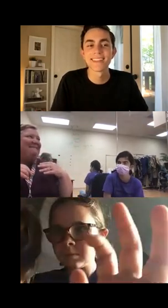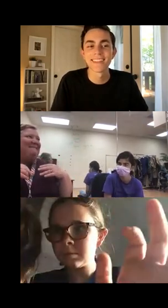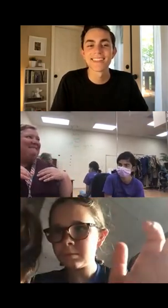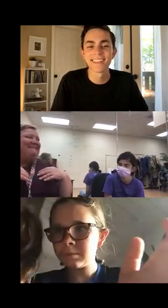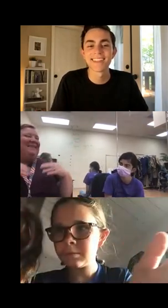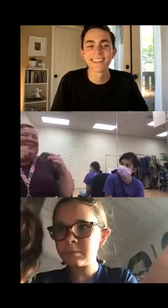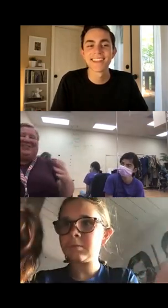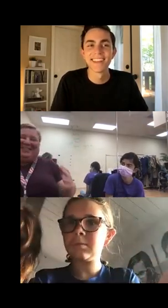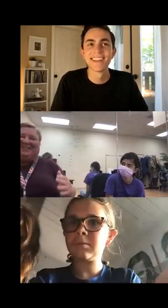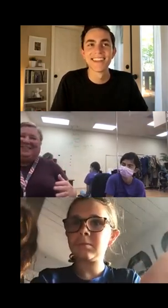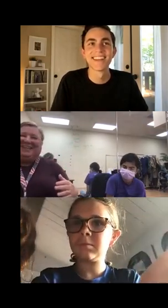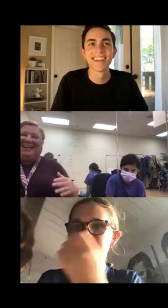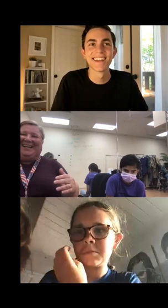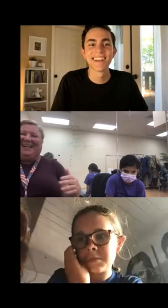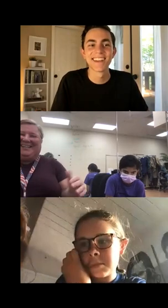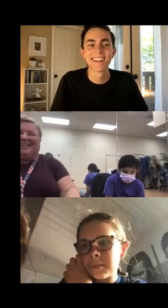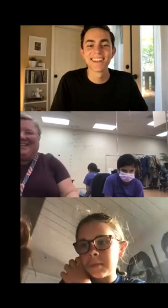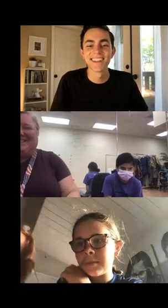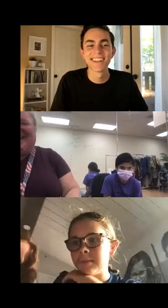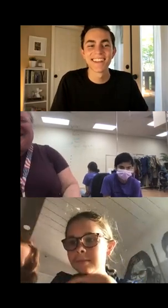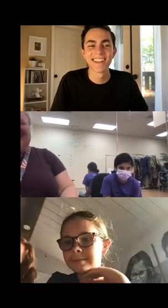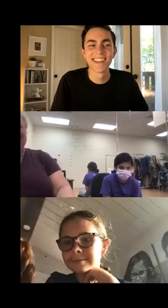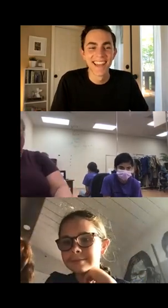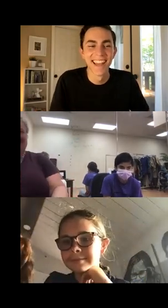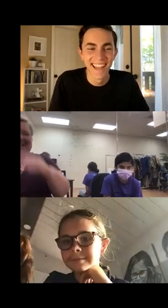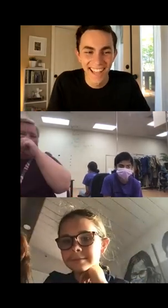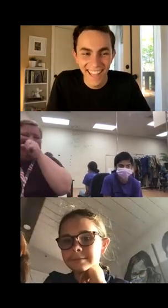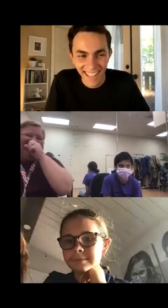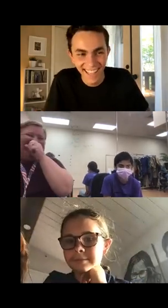you. Oh. Shoot. I like it.